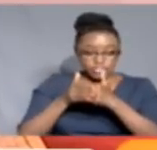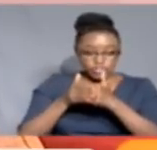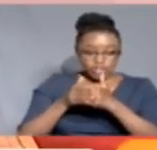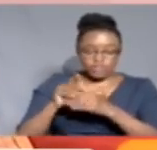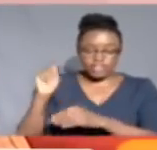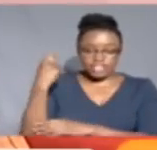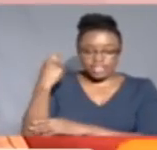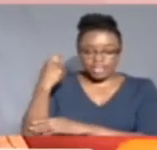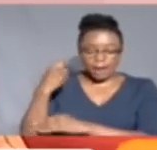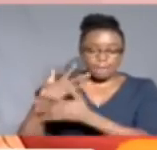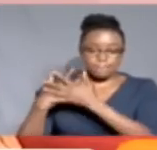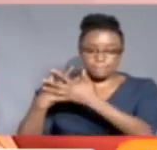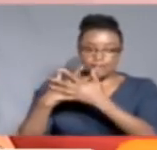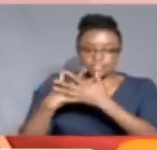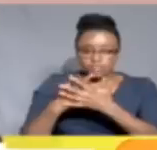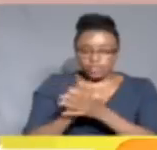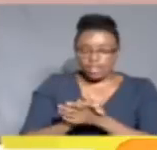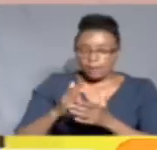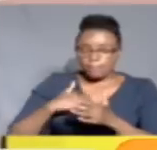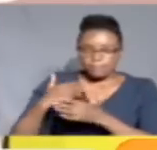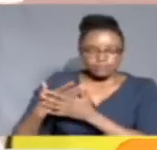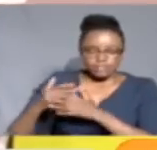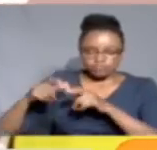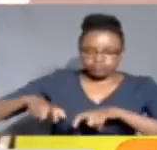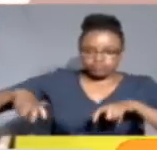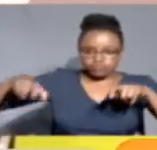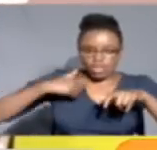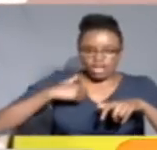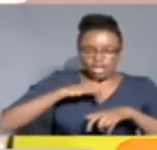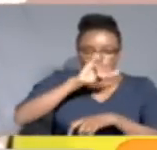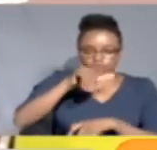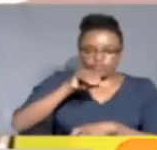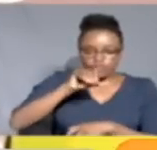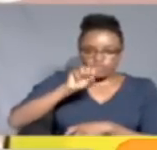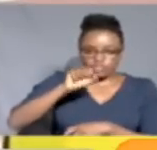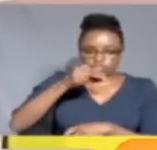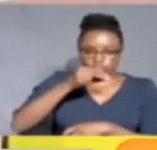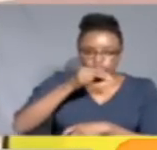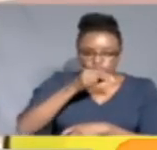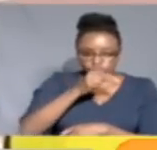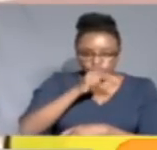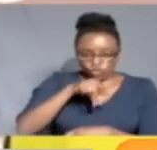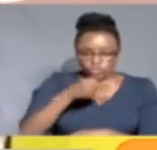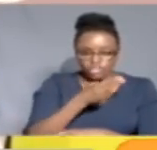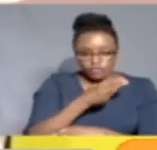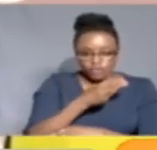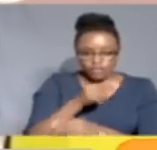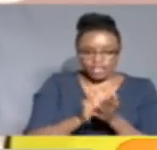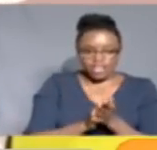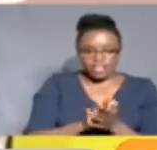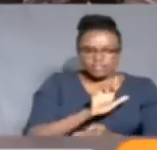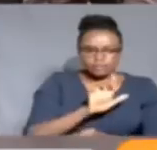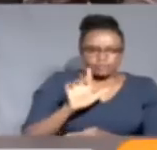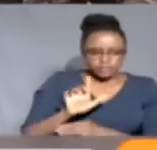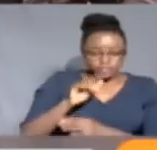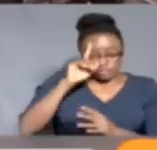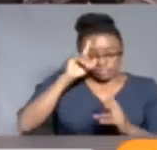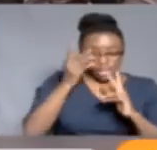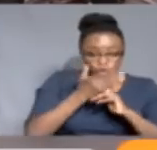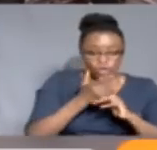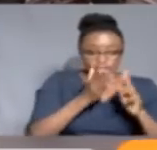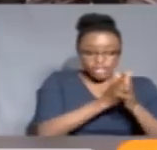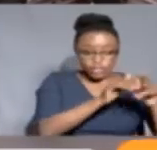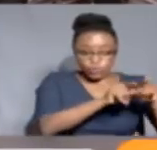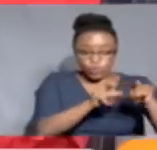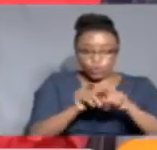Kenya prisons. And in my extended panel, I have Joseph Mwangi to my closest left, a counseling psychologist, as